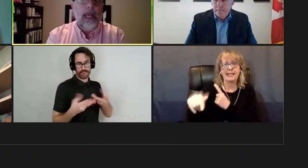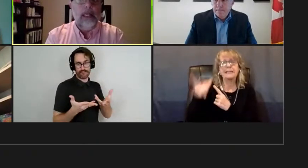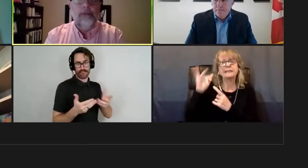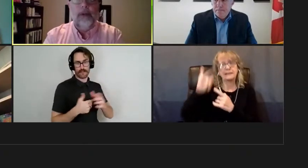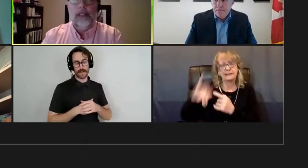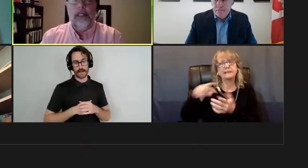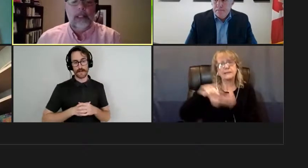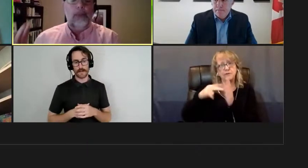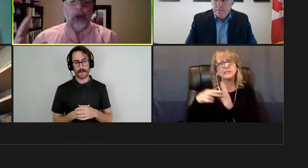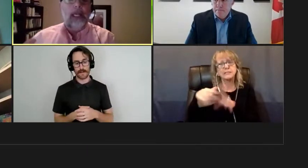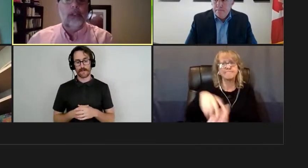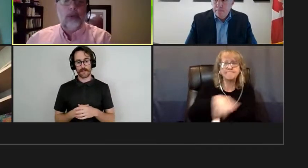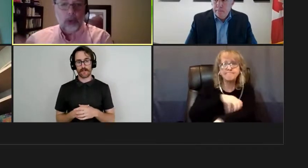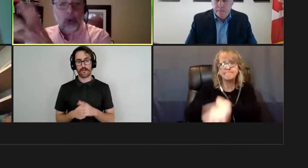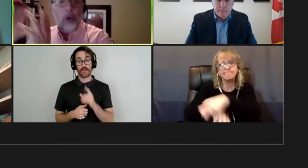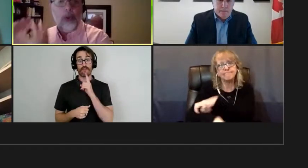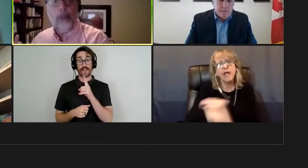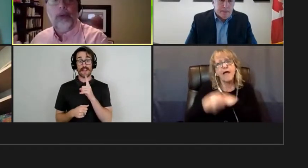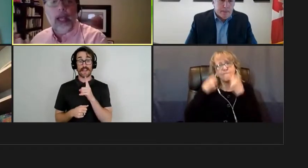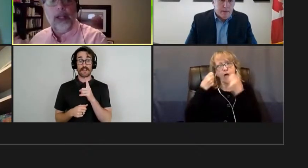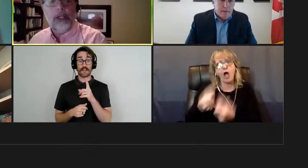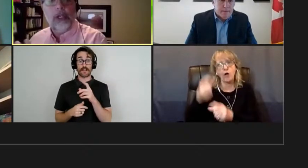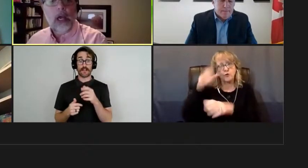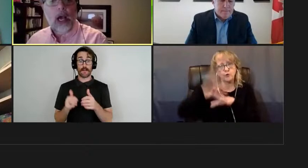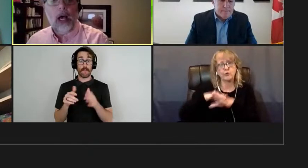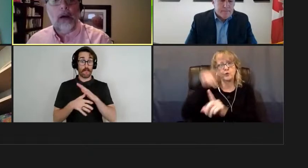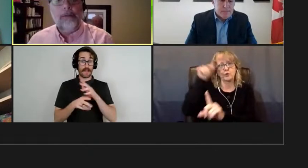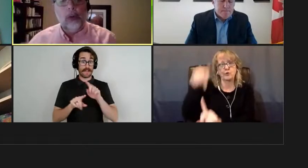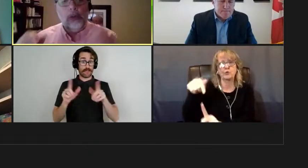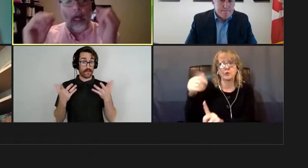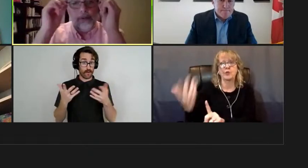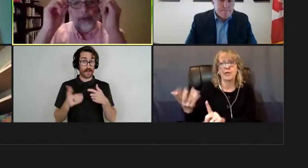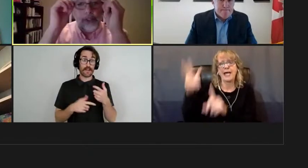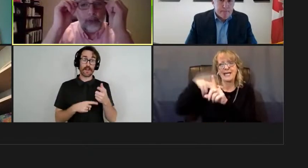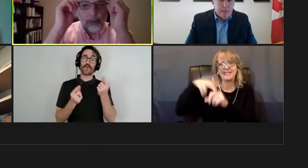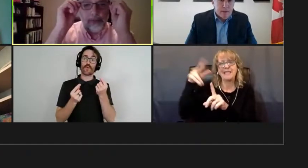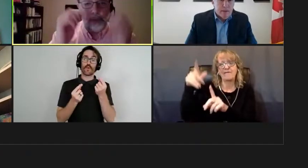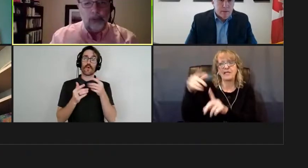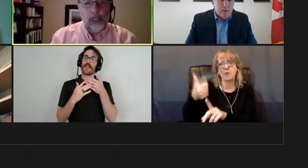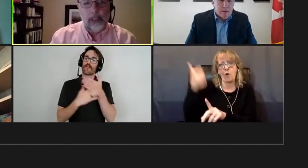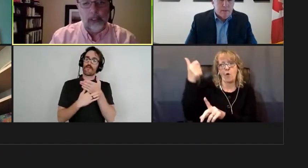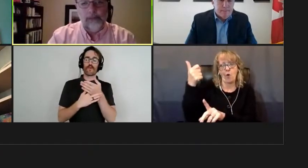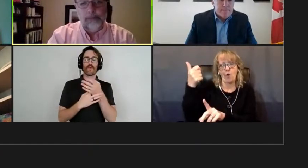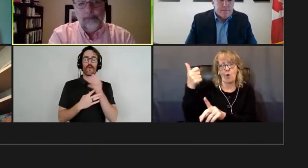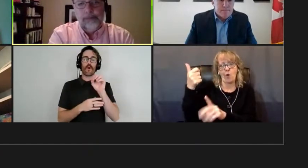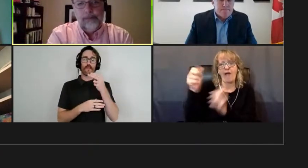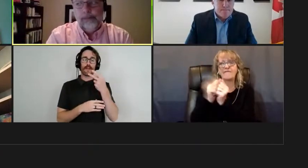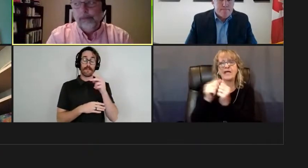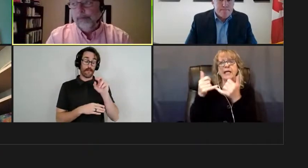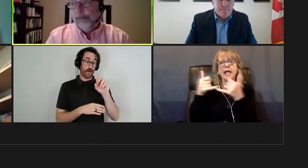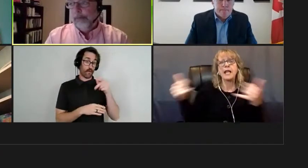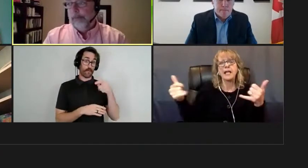The main difference is the booking is through the OPH phone line versus through the provincial booking system.